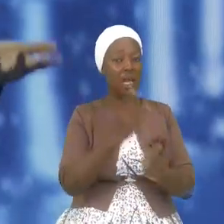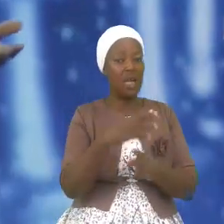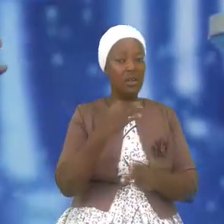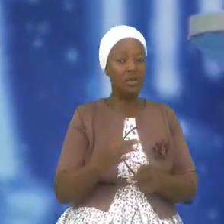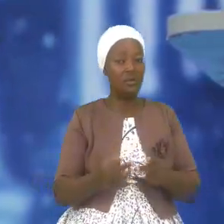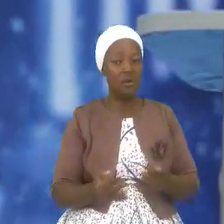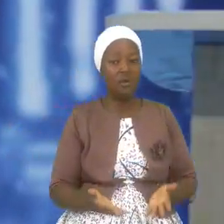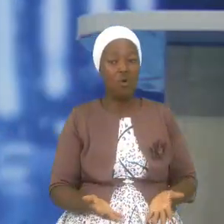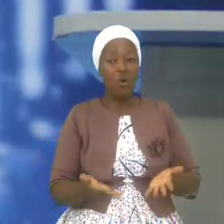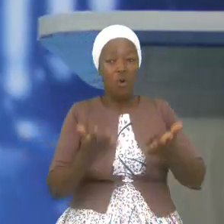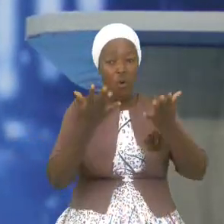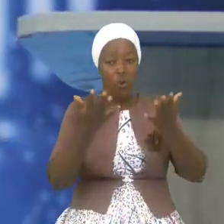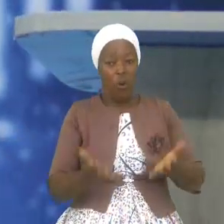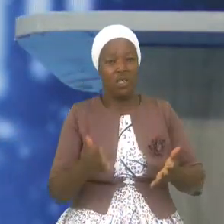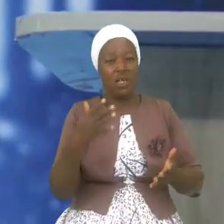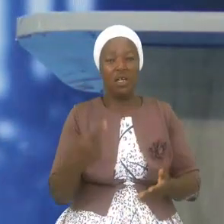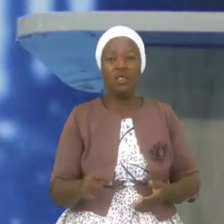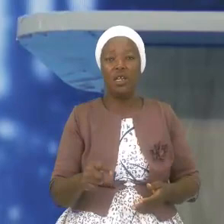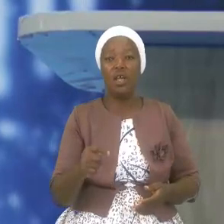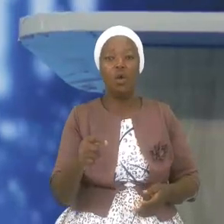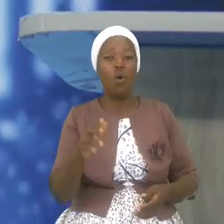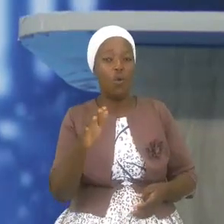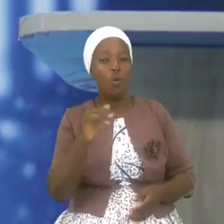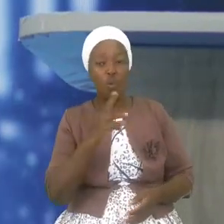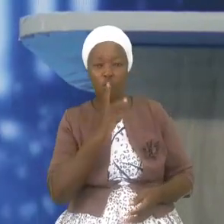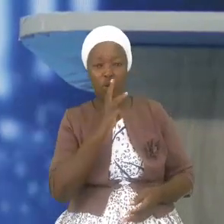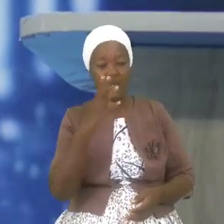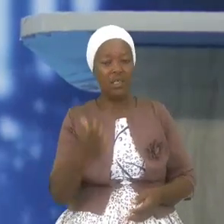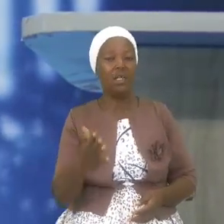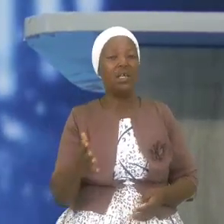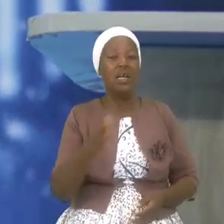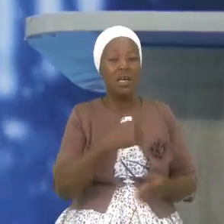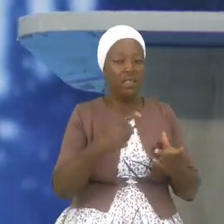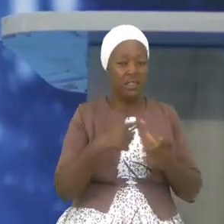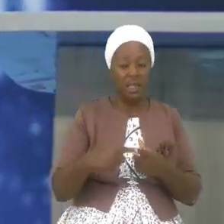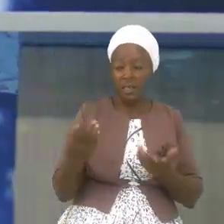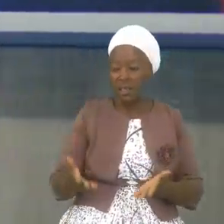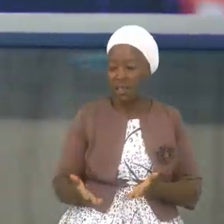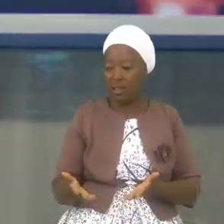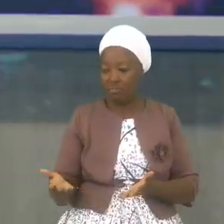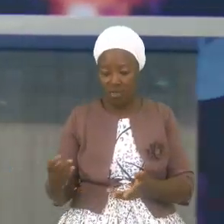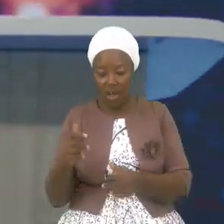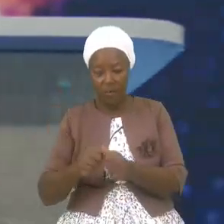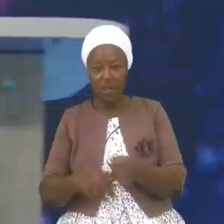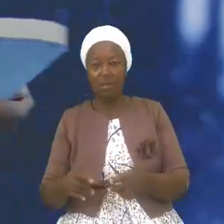the bones there, the blood, everything combined together. And then whether we're